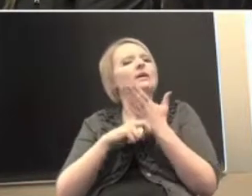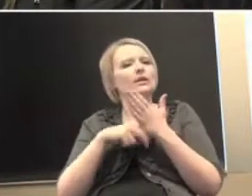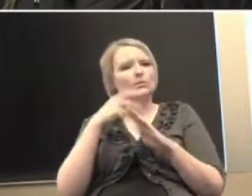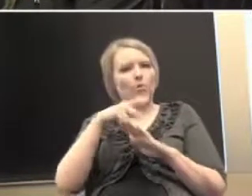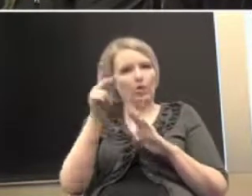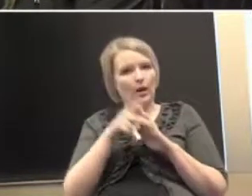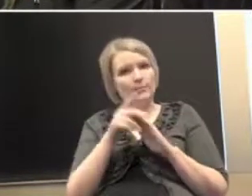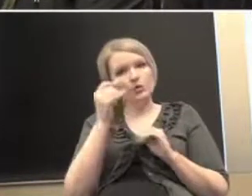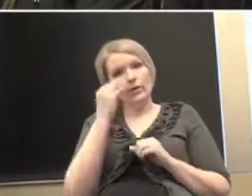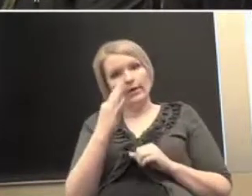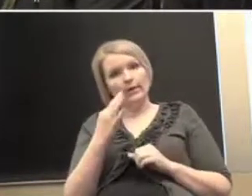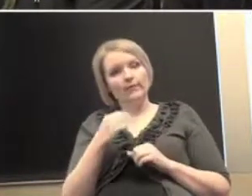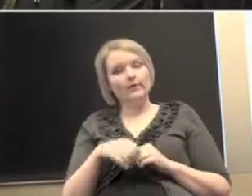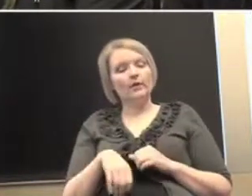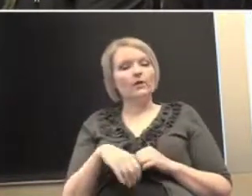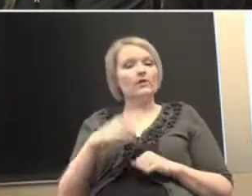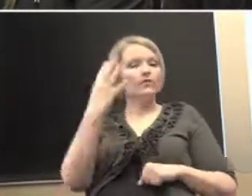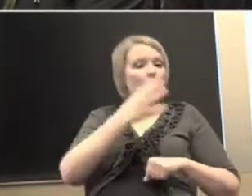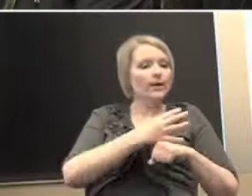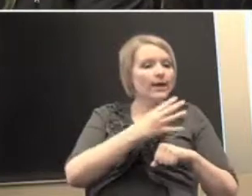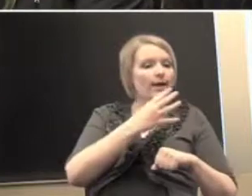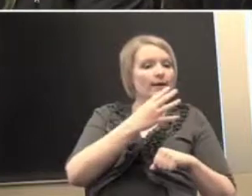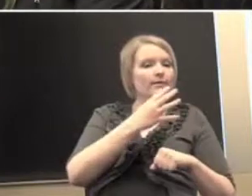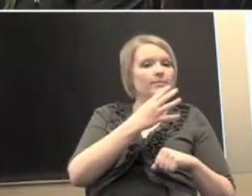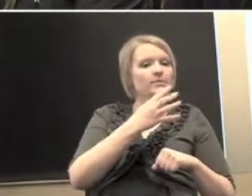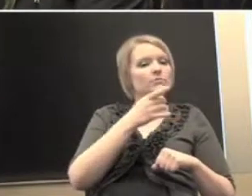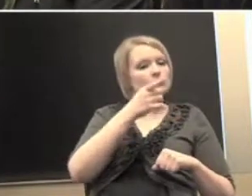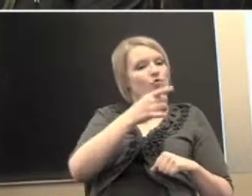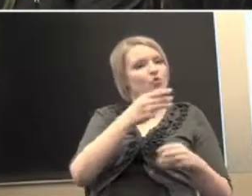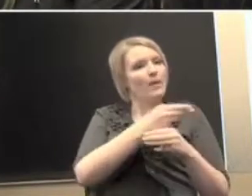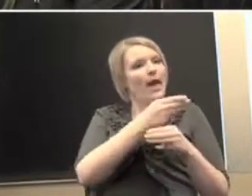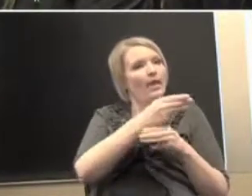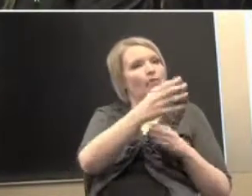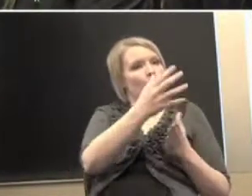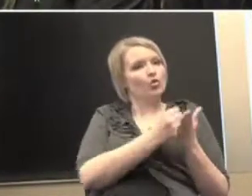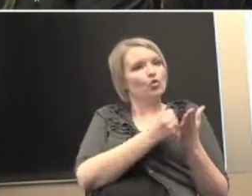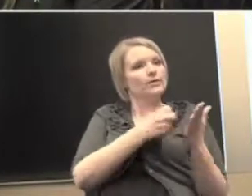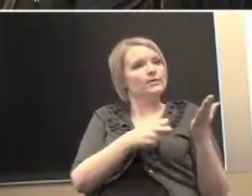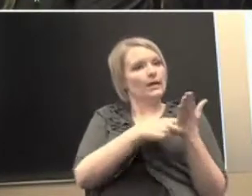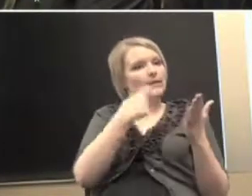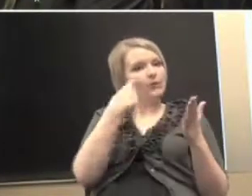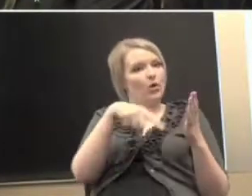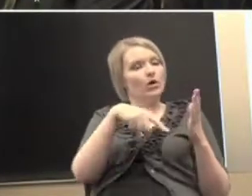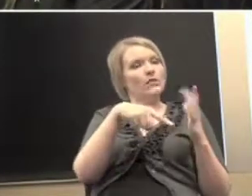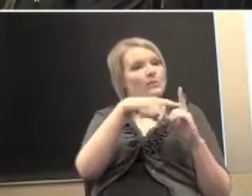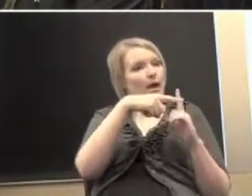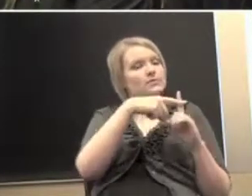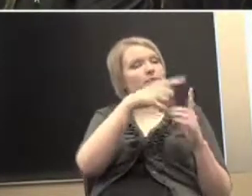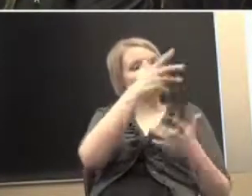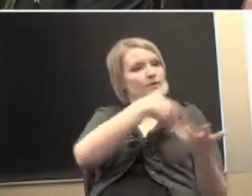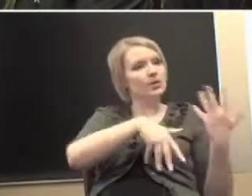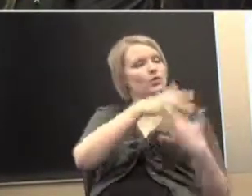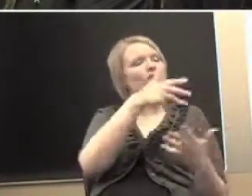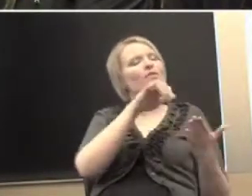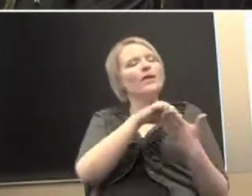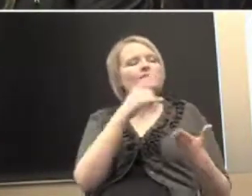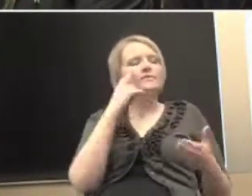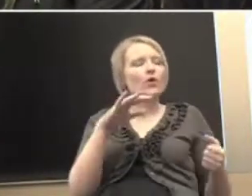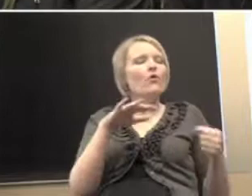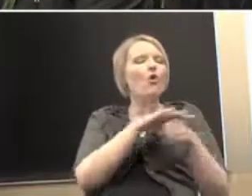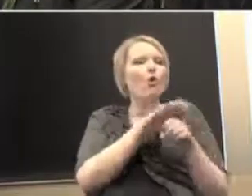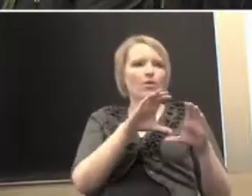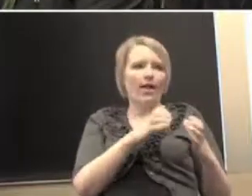program. So if 4 out of 5 days in math class you earned a ticket for positive peer interaction, and this is for the whole